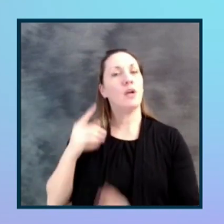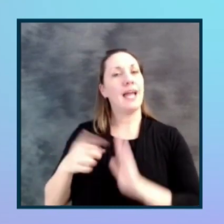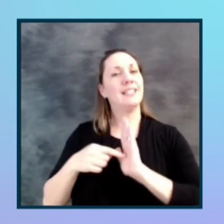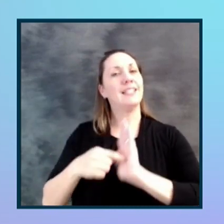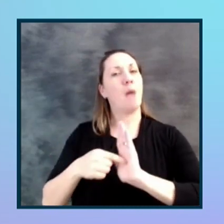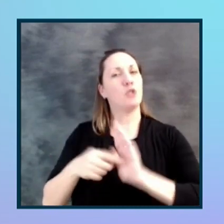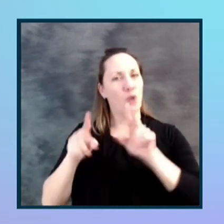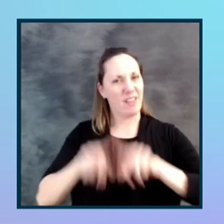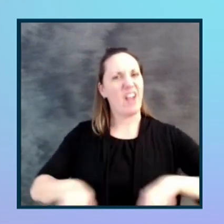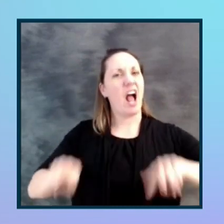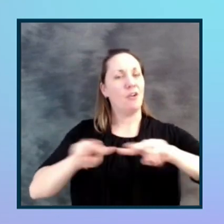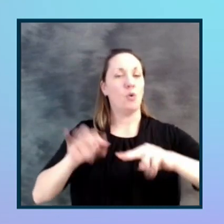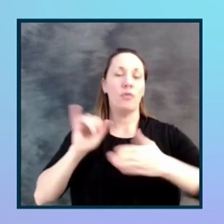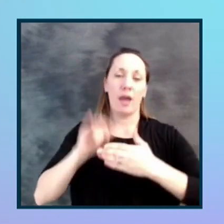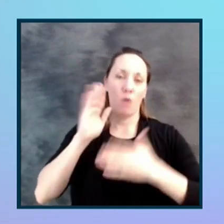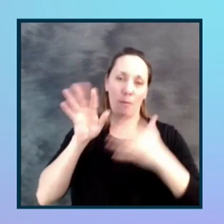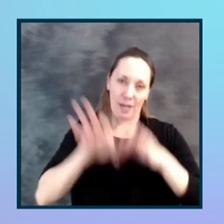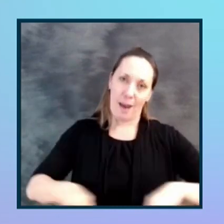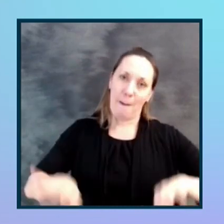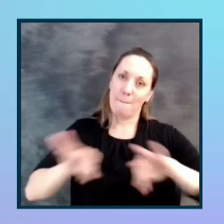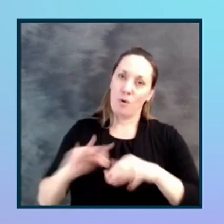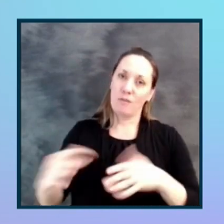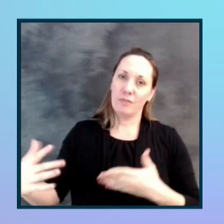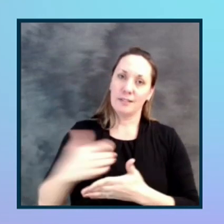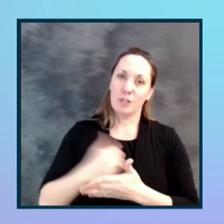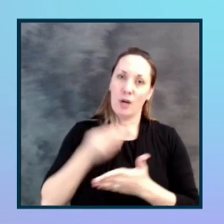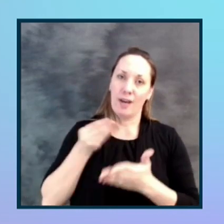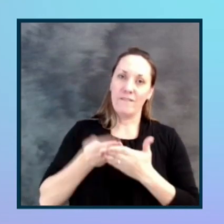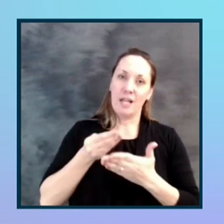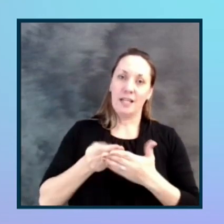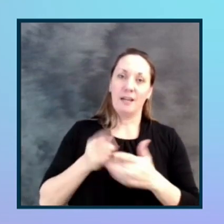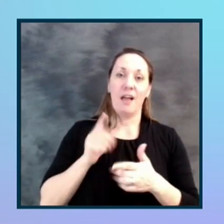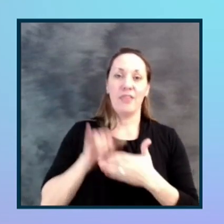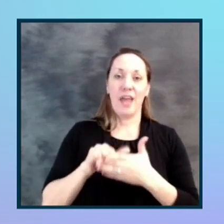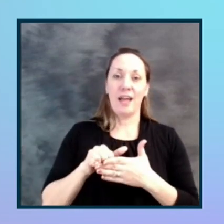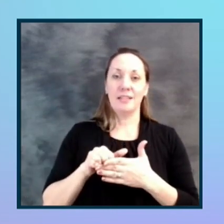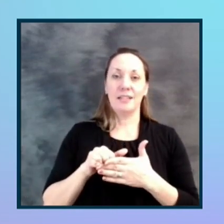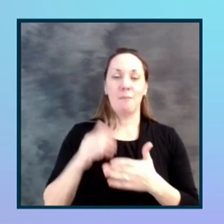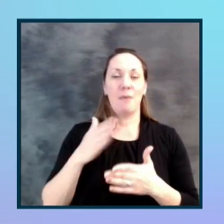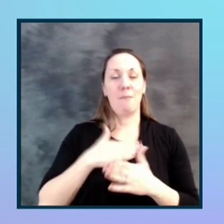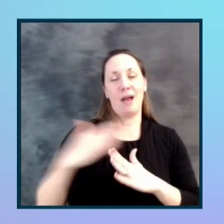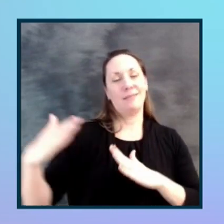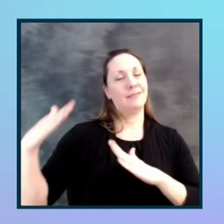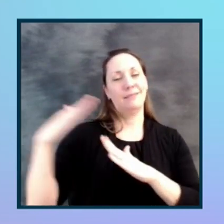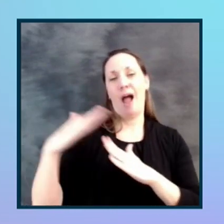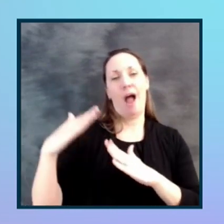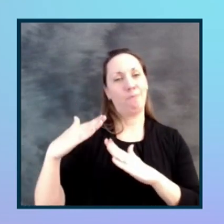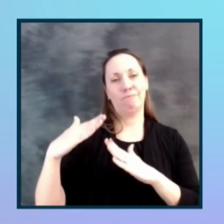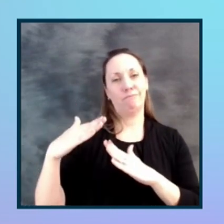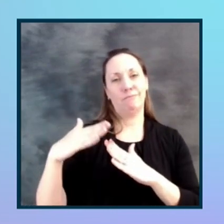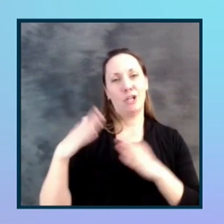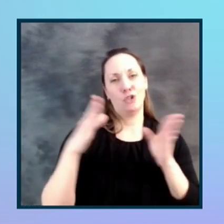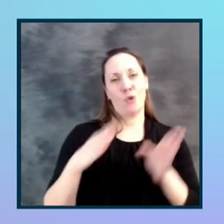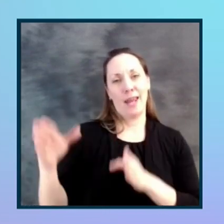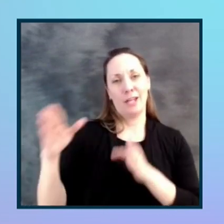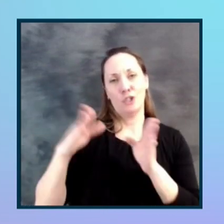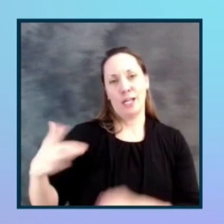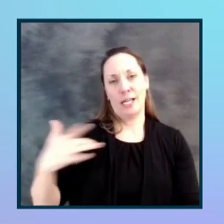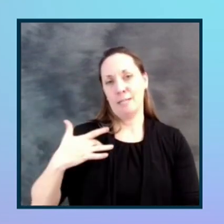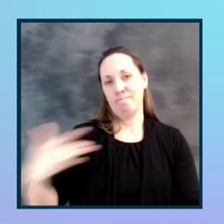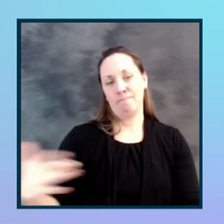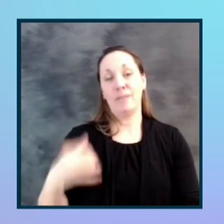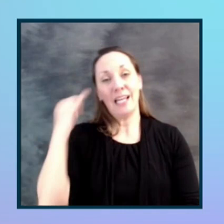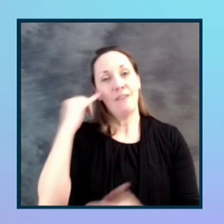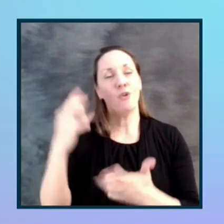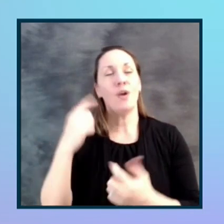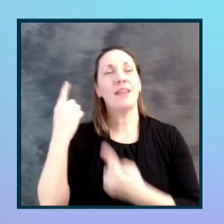be crucial to securing funding. And that's been my top go-to strategy. And if you were to think more